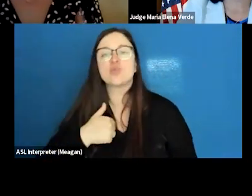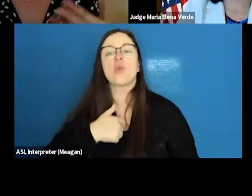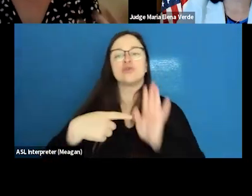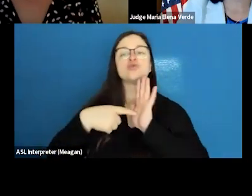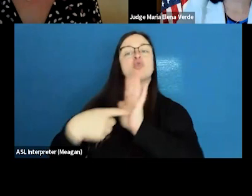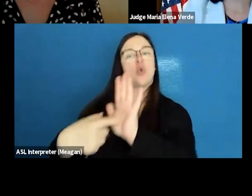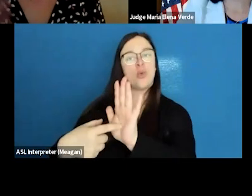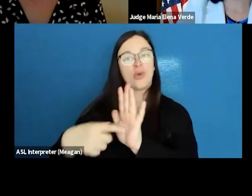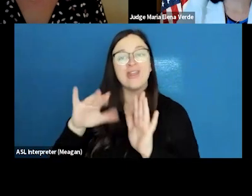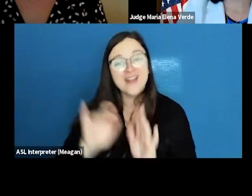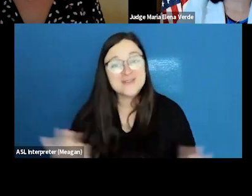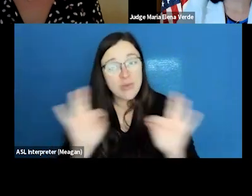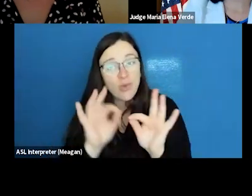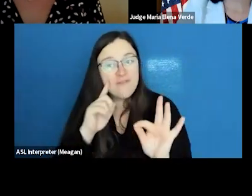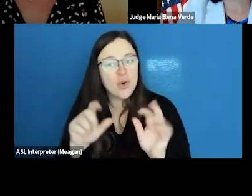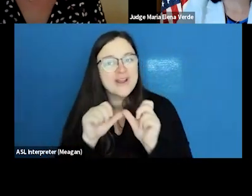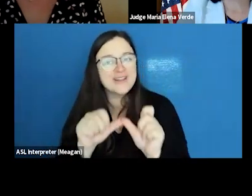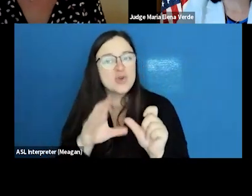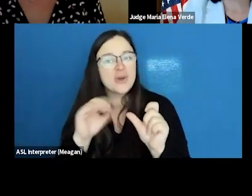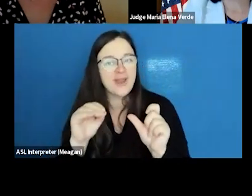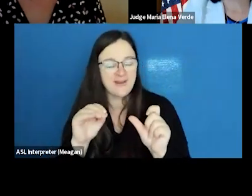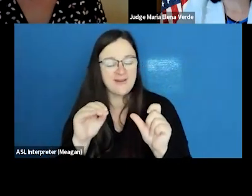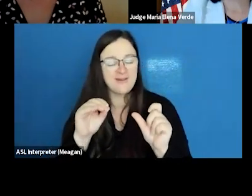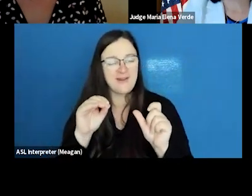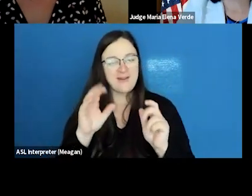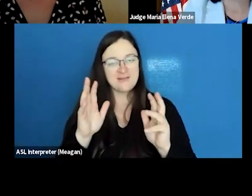like, which is important for continuing and sustaining recovery.